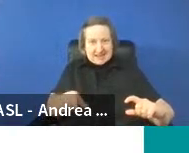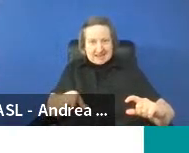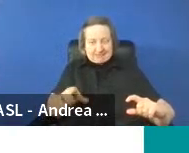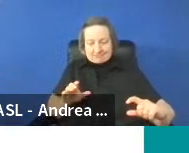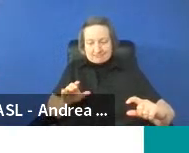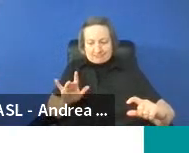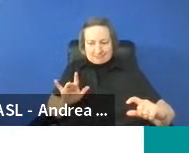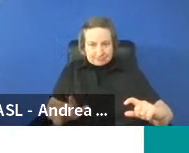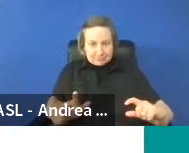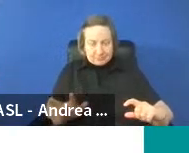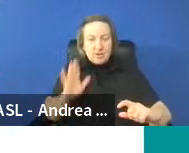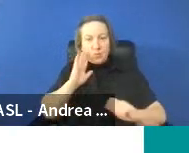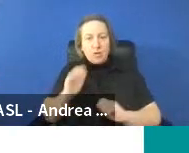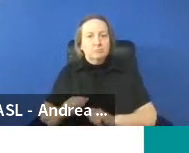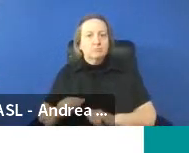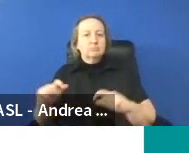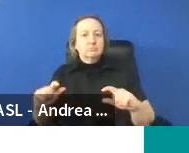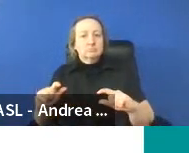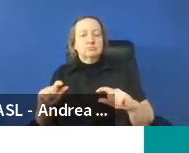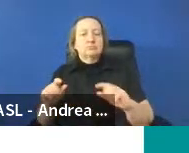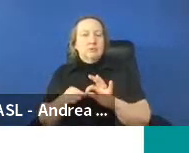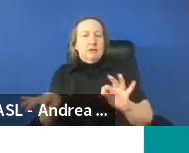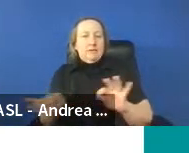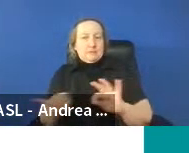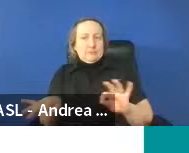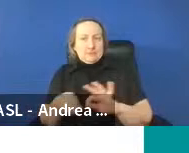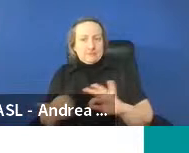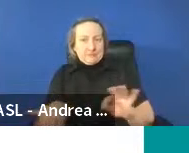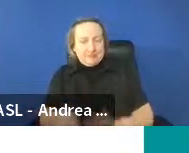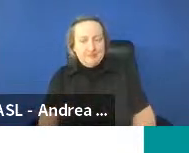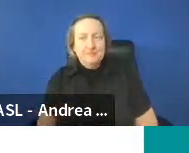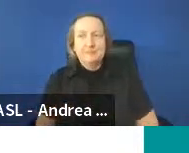separate window with captions will appear.